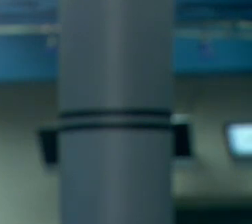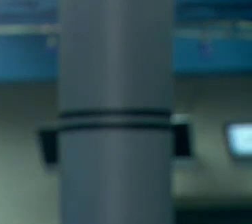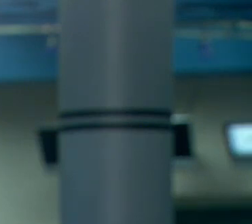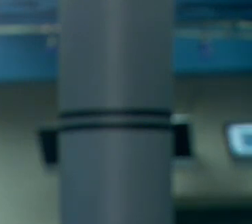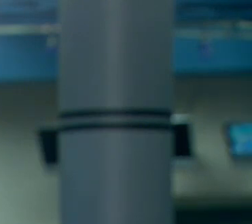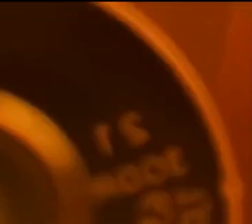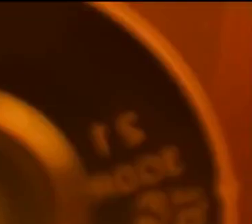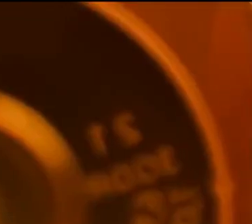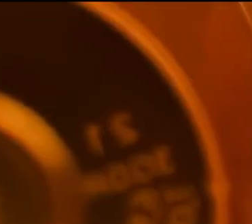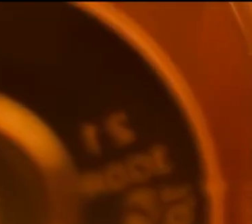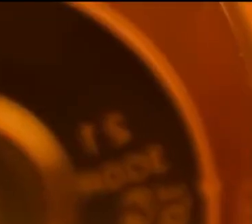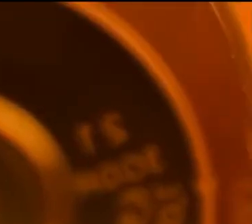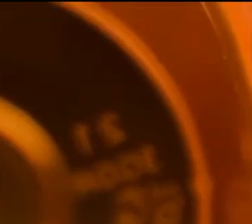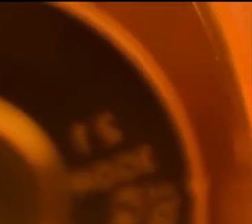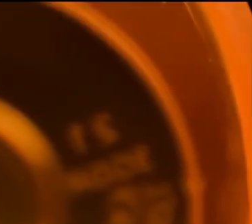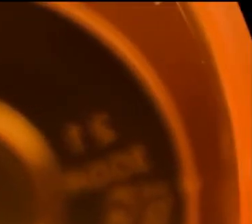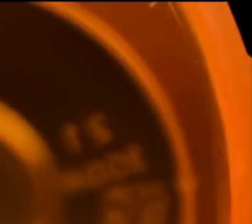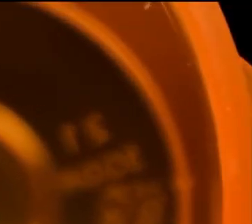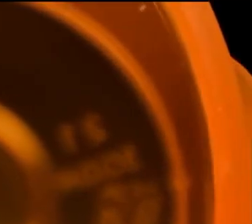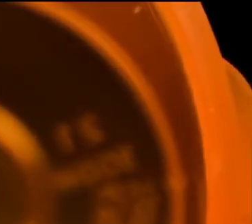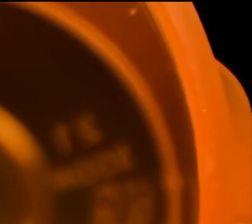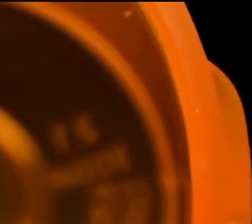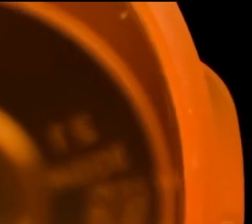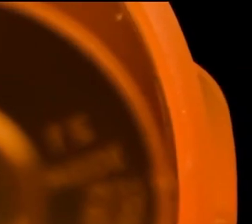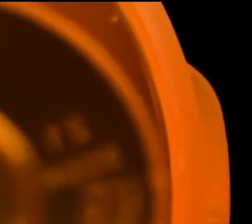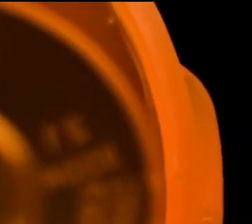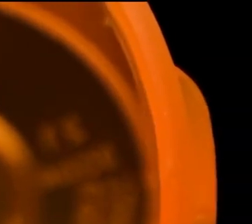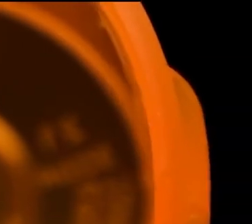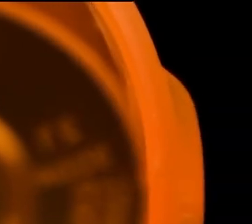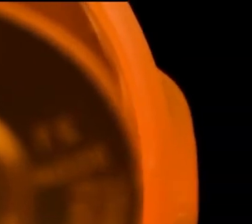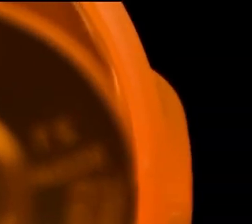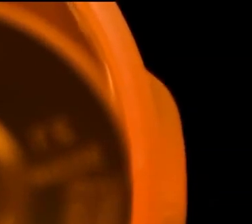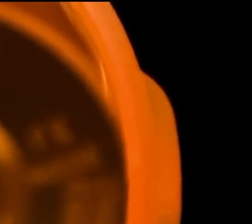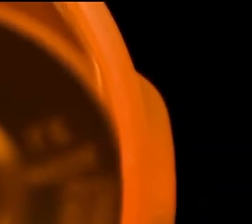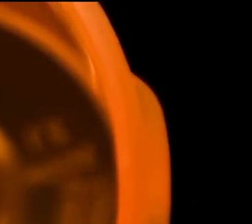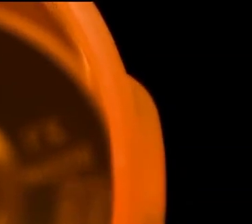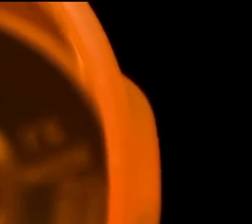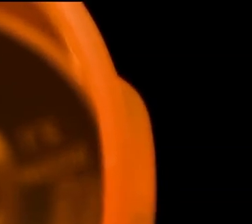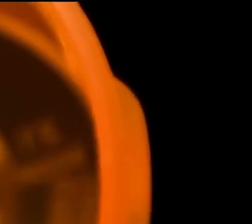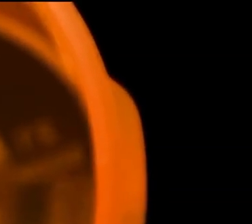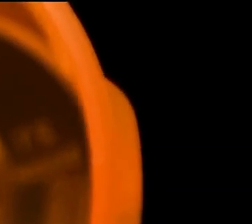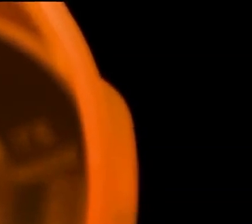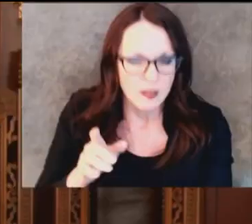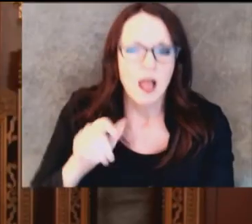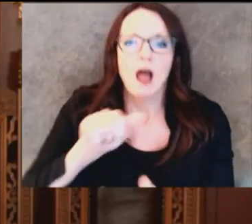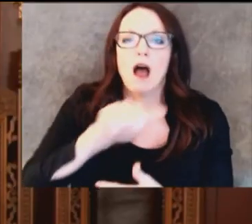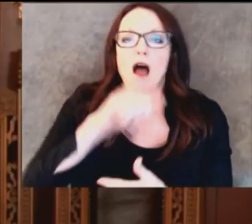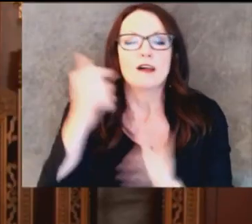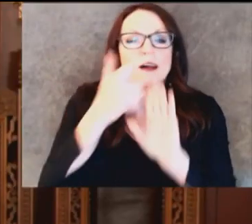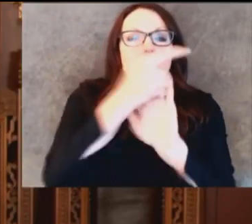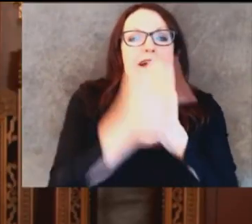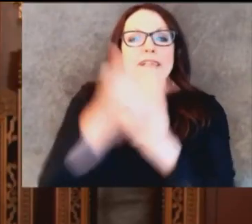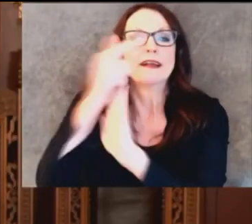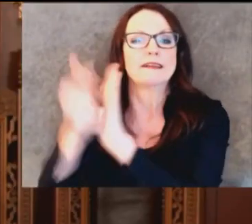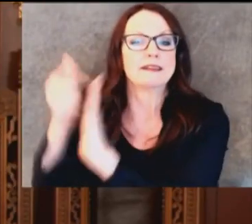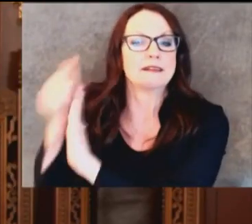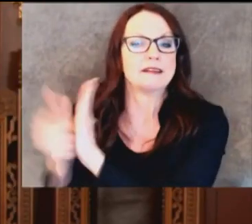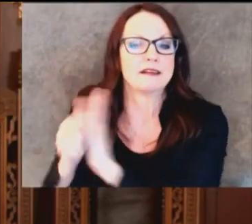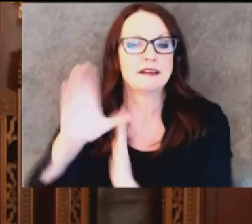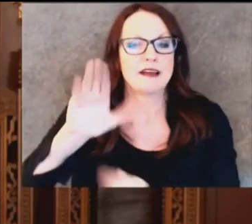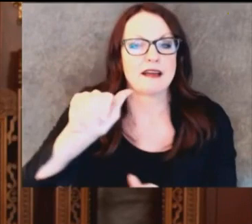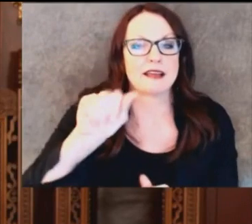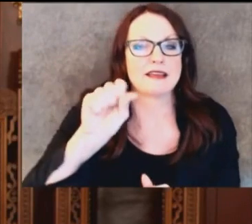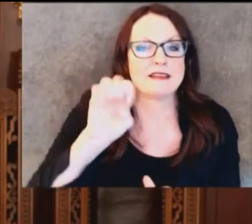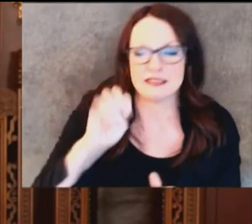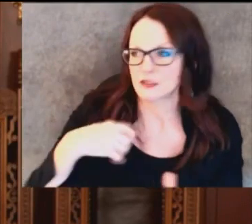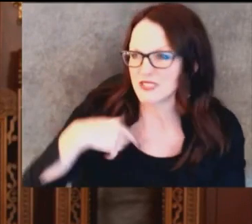opioid addiction. Attorney General Josh Kaul is calling it a win in the battle against the opioid epidemic. Those efforts to hold